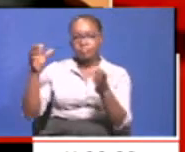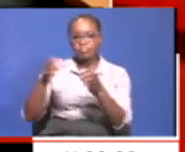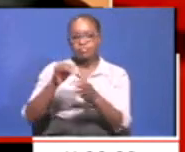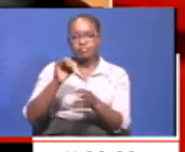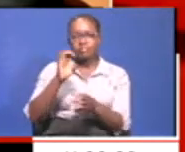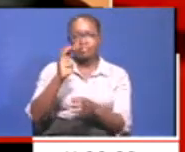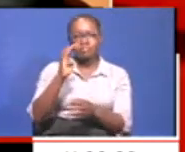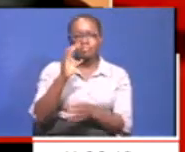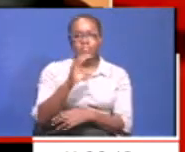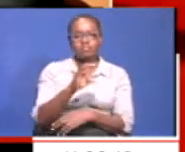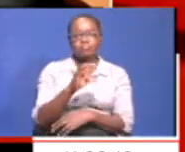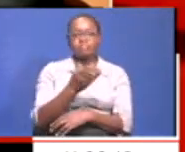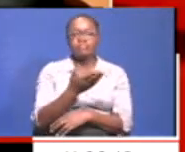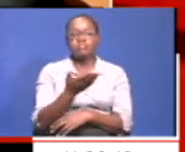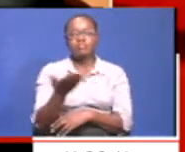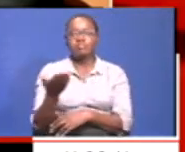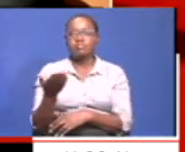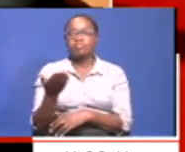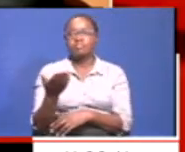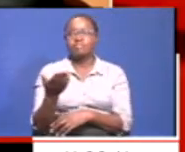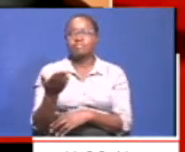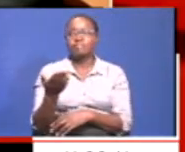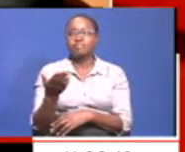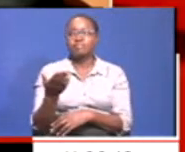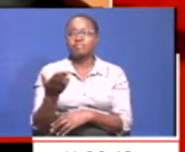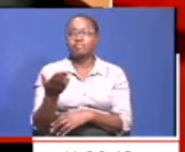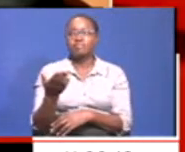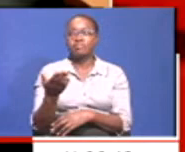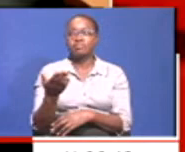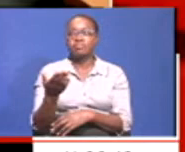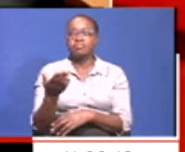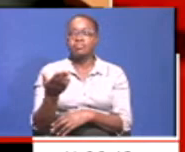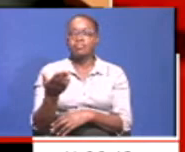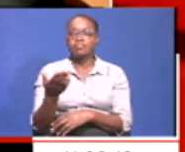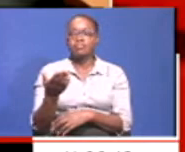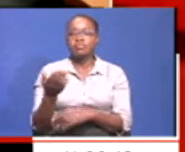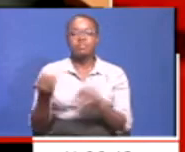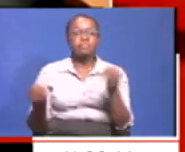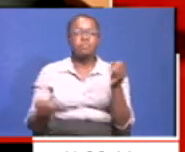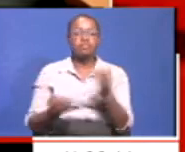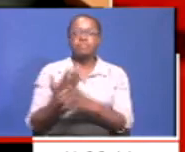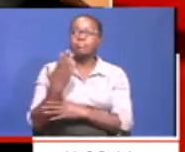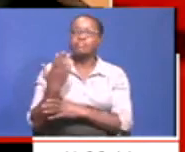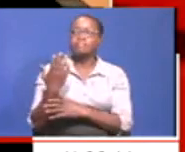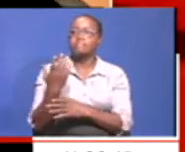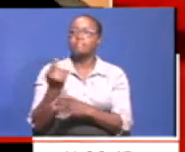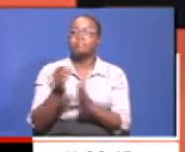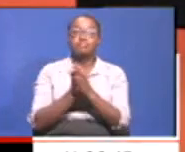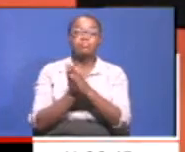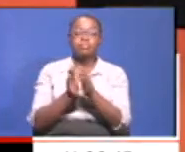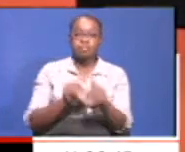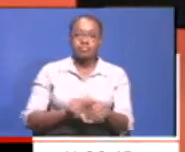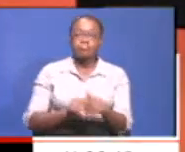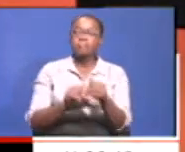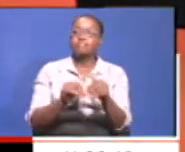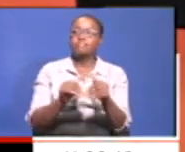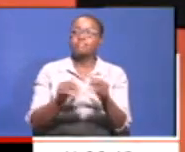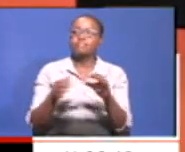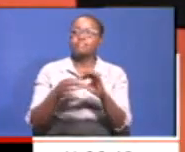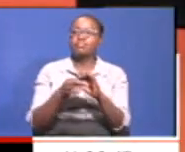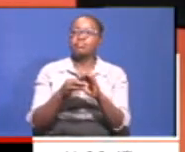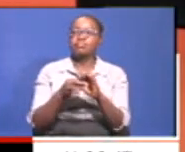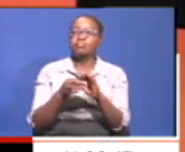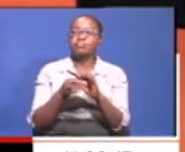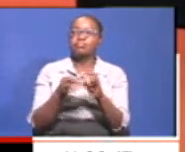parties, where they're having a countrywide peace caravan launch. So that's one of the stories we are taking a look at. We'll be joining that